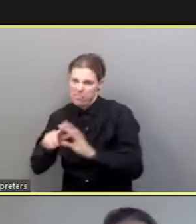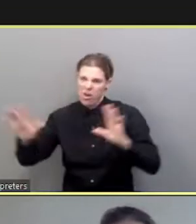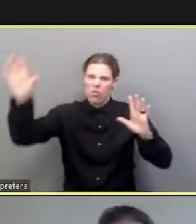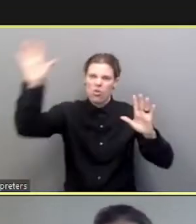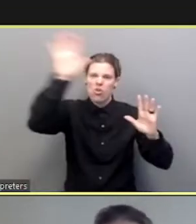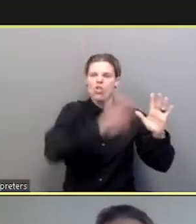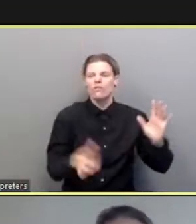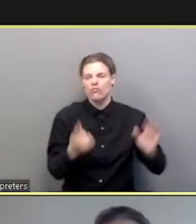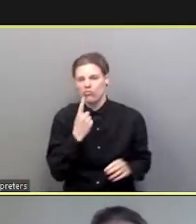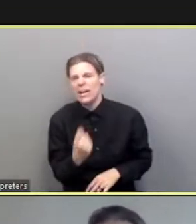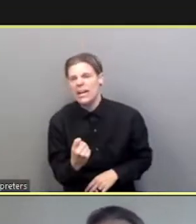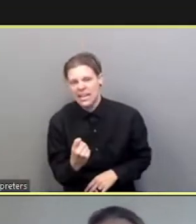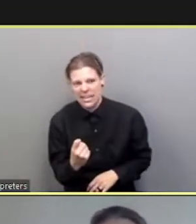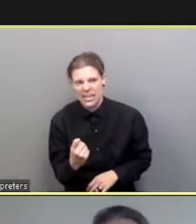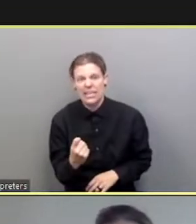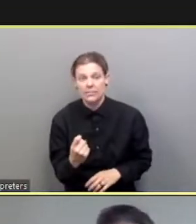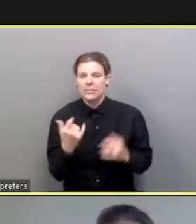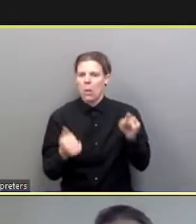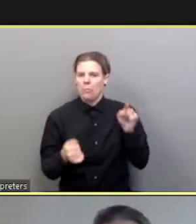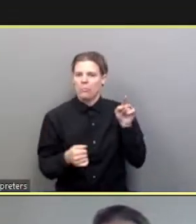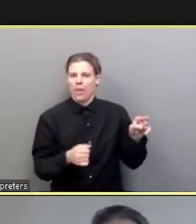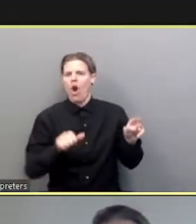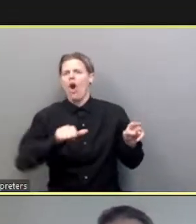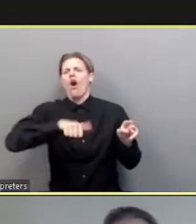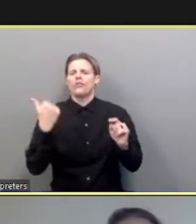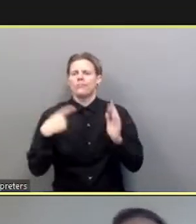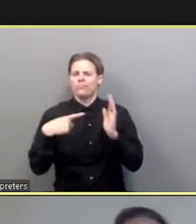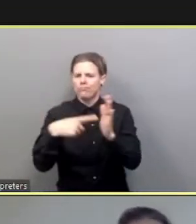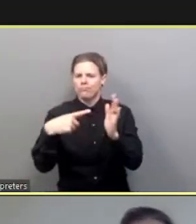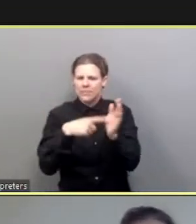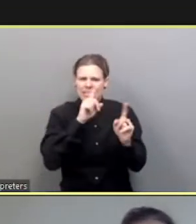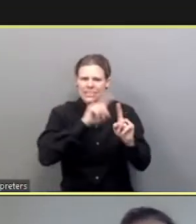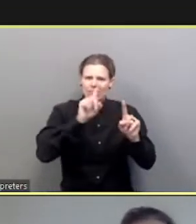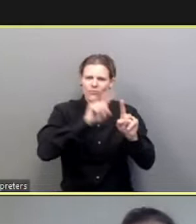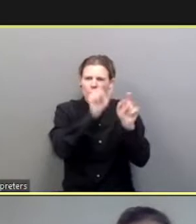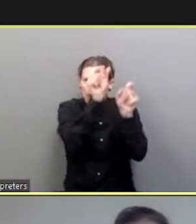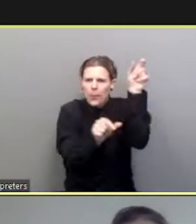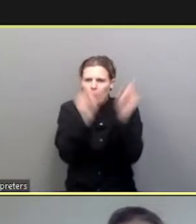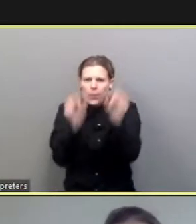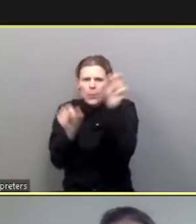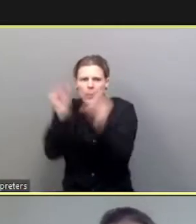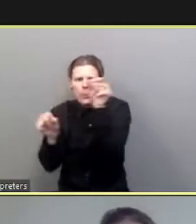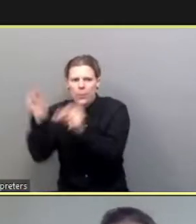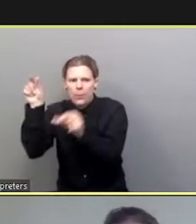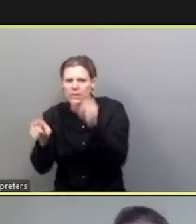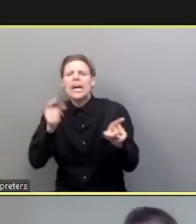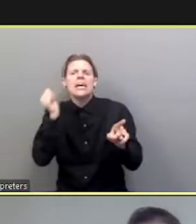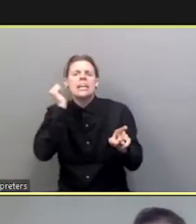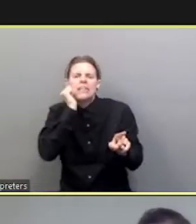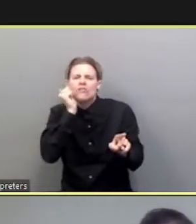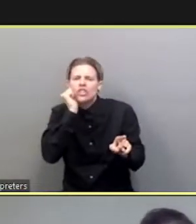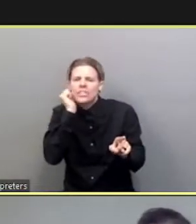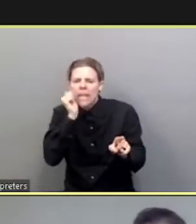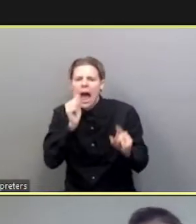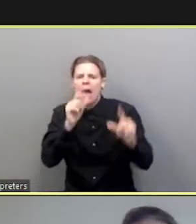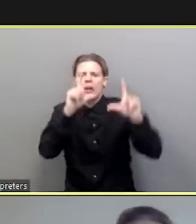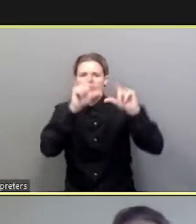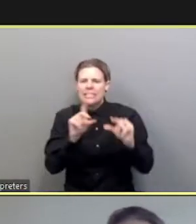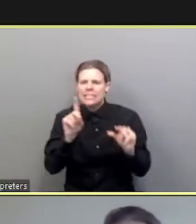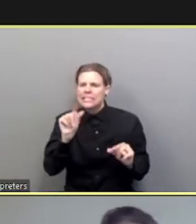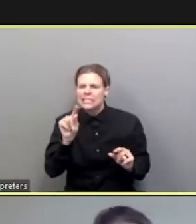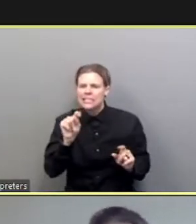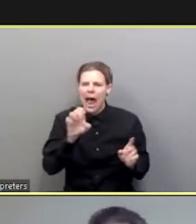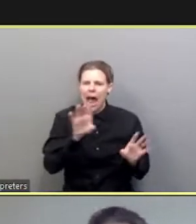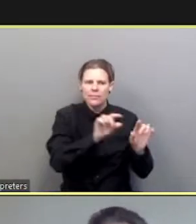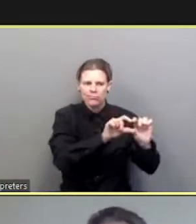where we plot the number of cases each day and sort of trend. We're able to see the trends